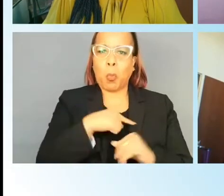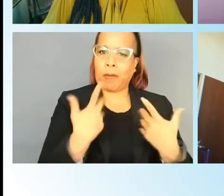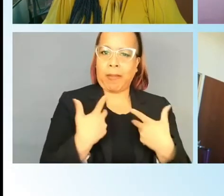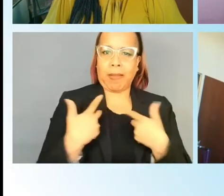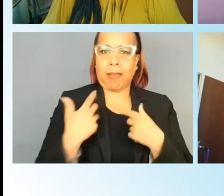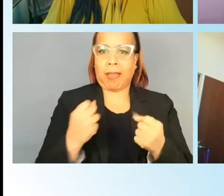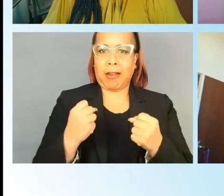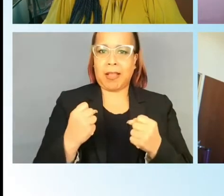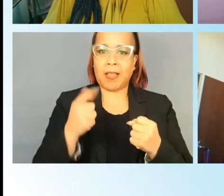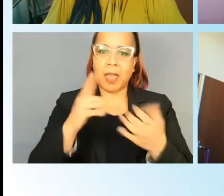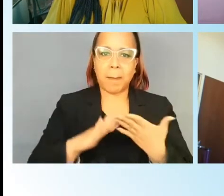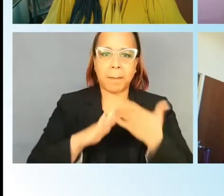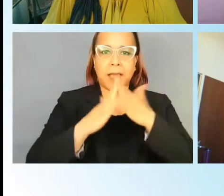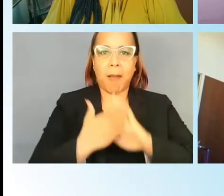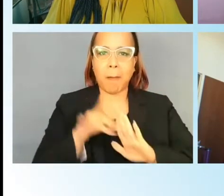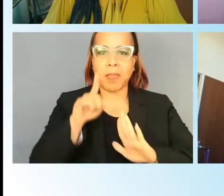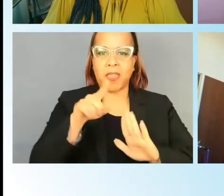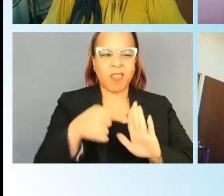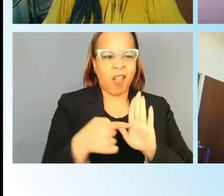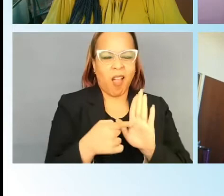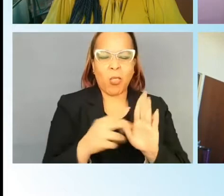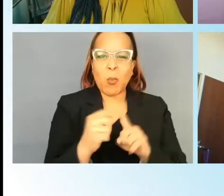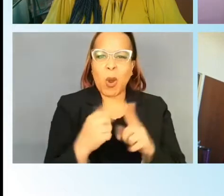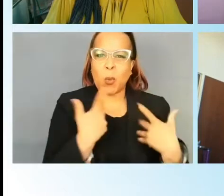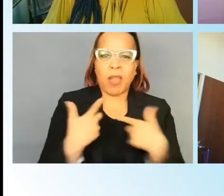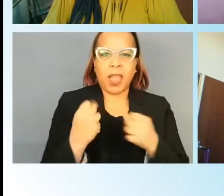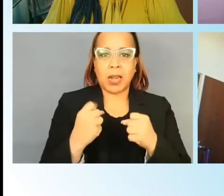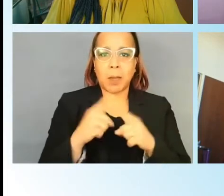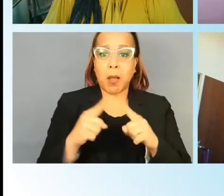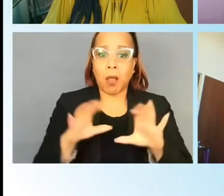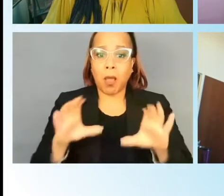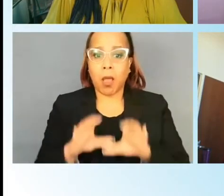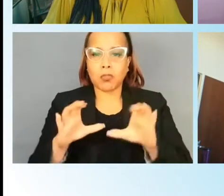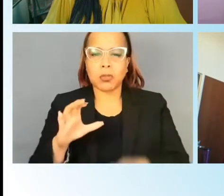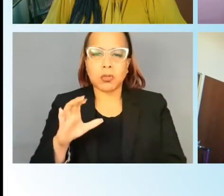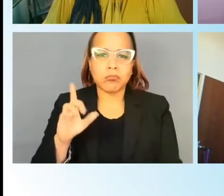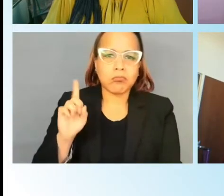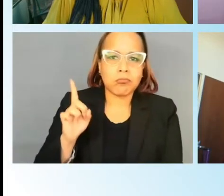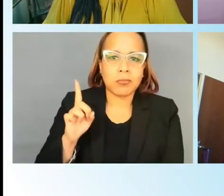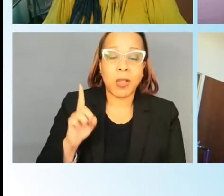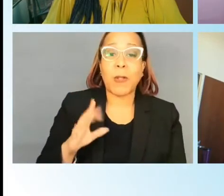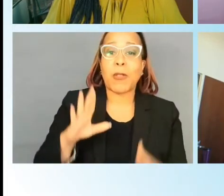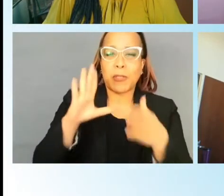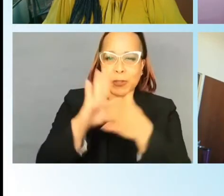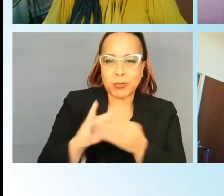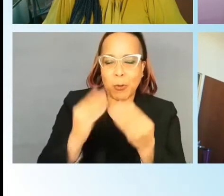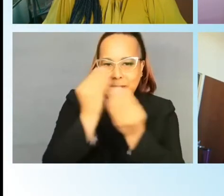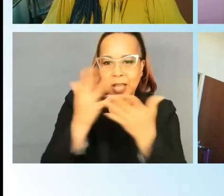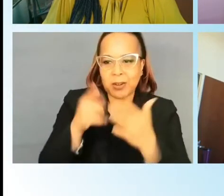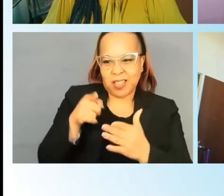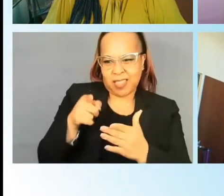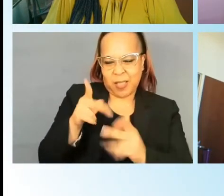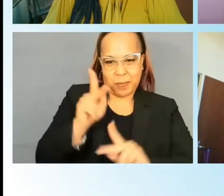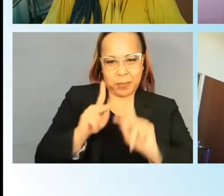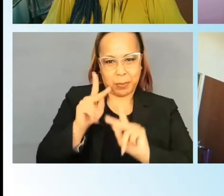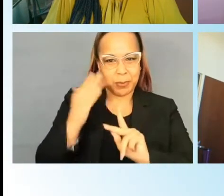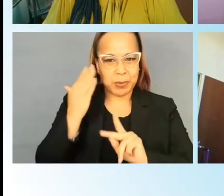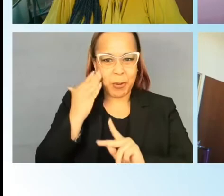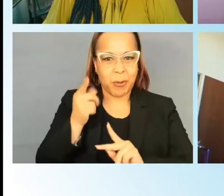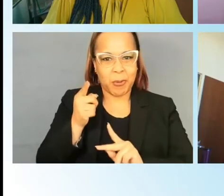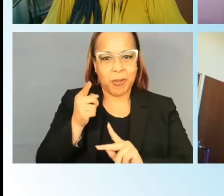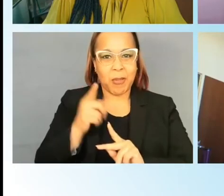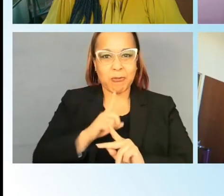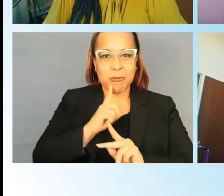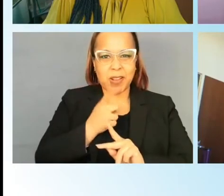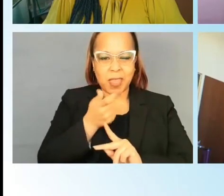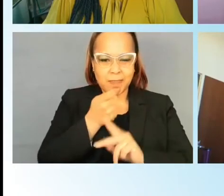this buzzword. But what actions are we putting with it? And the storytellers are often the people to help, you know, draw out that